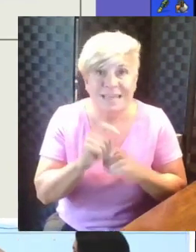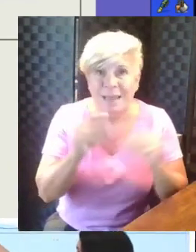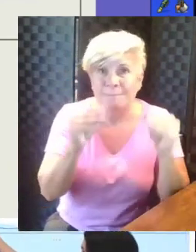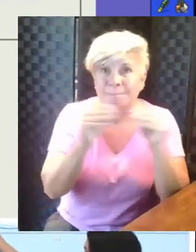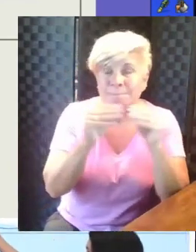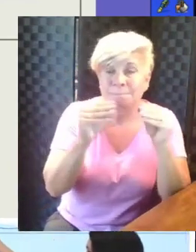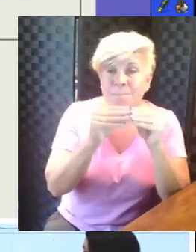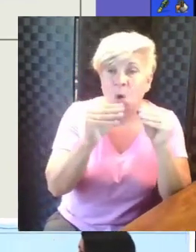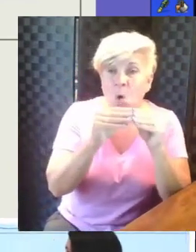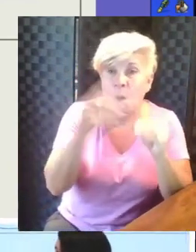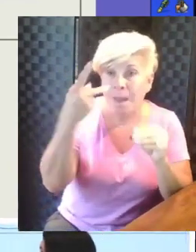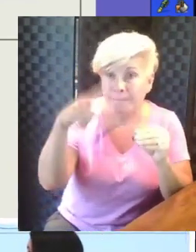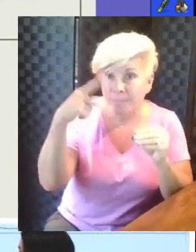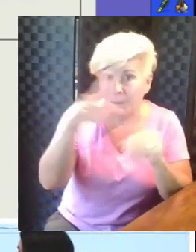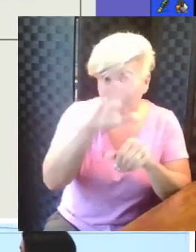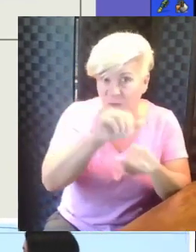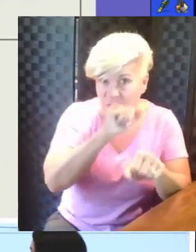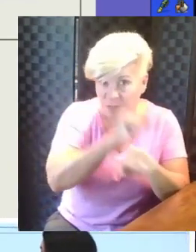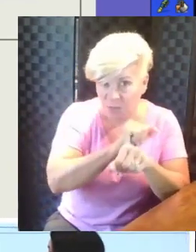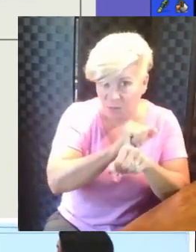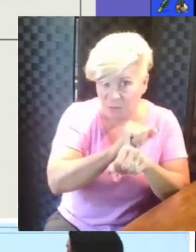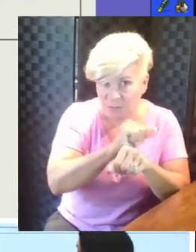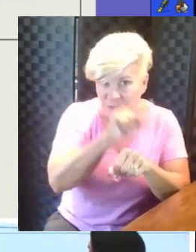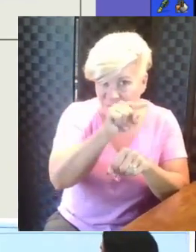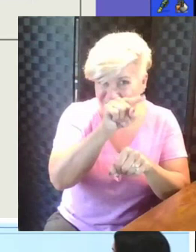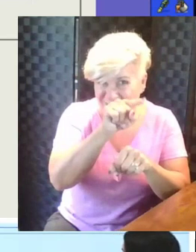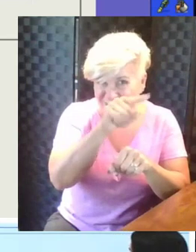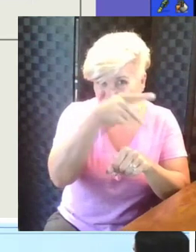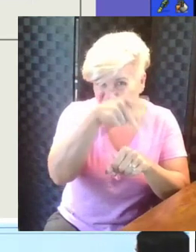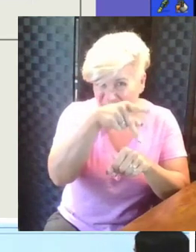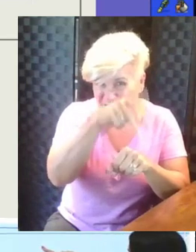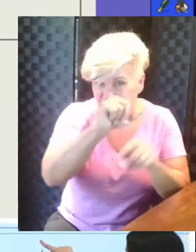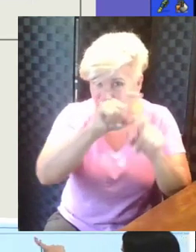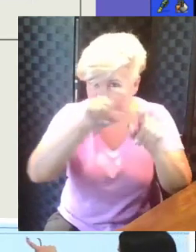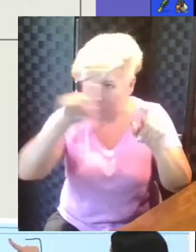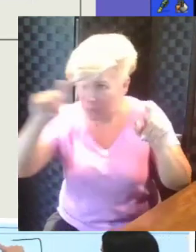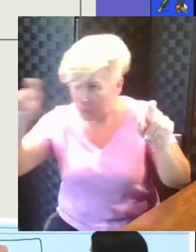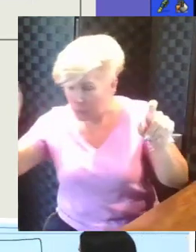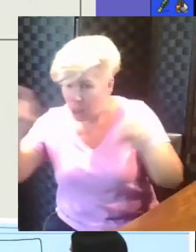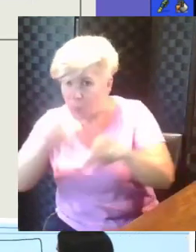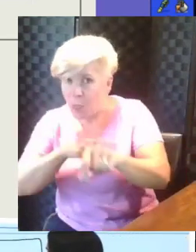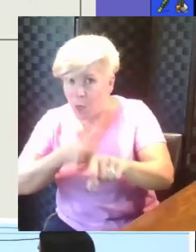He has more purple stones, so this bar should be longer.